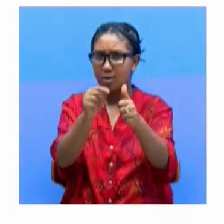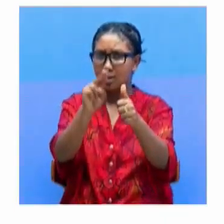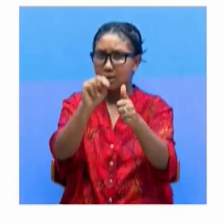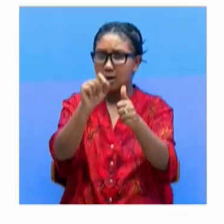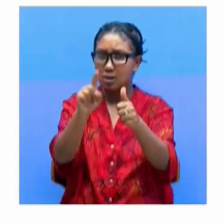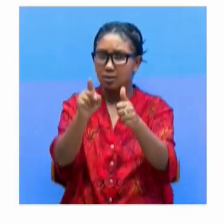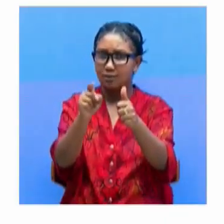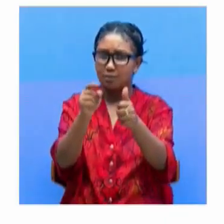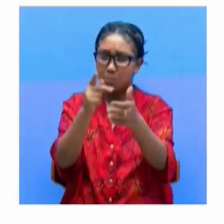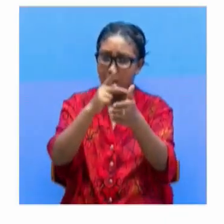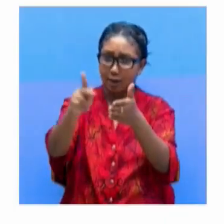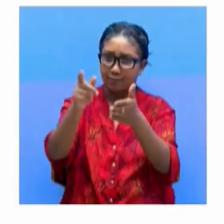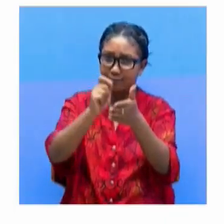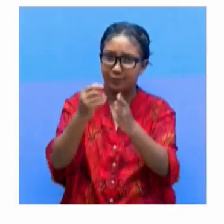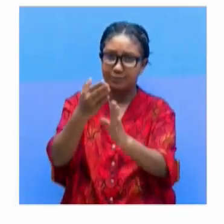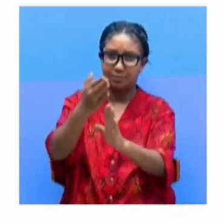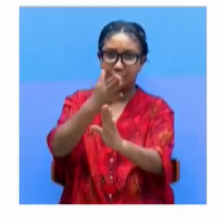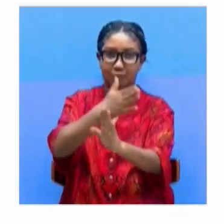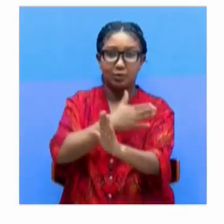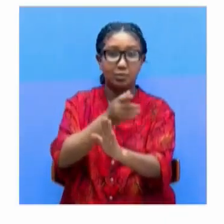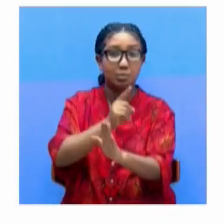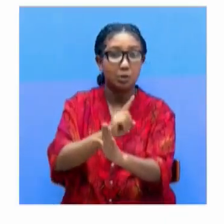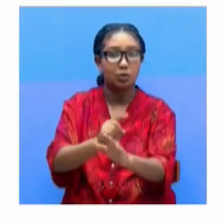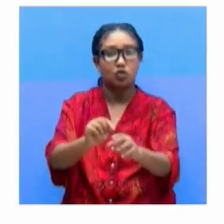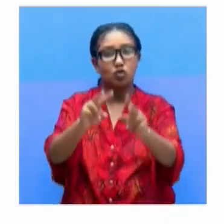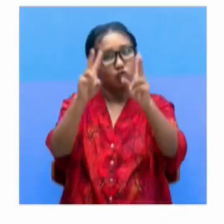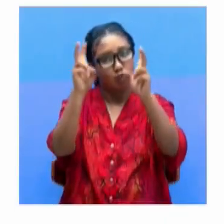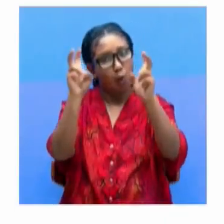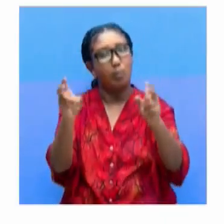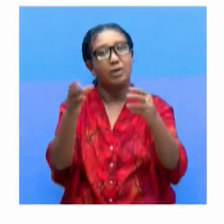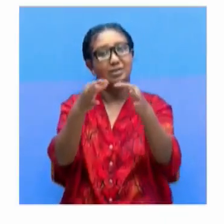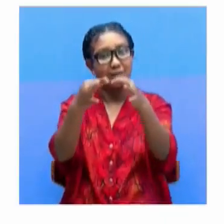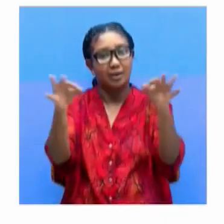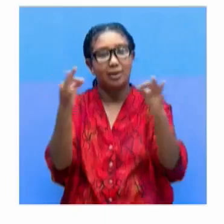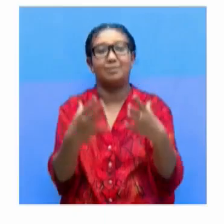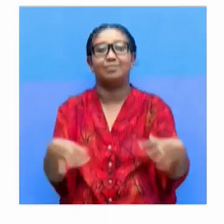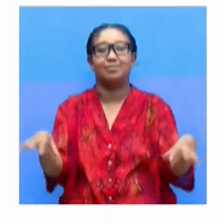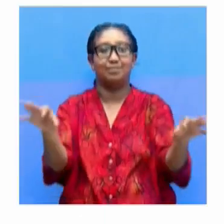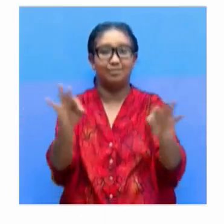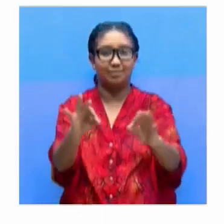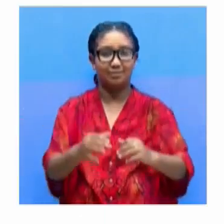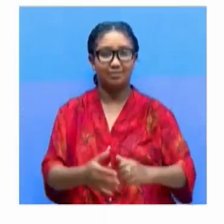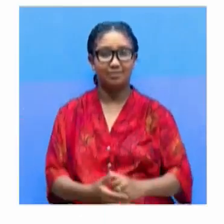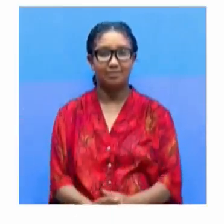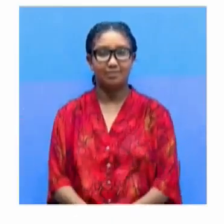topic sentence, okay? Topic sentence.